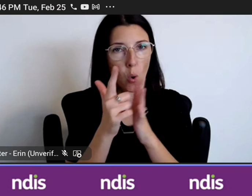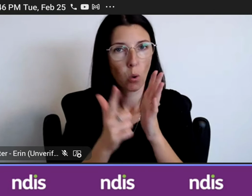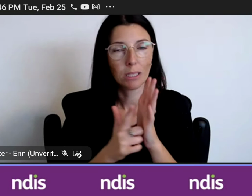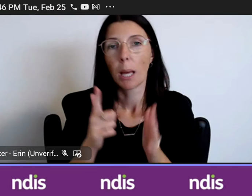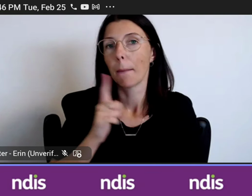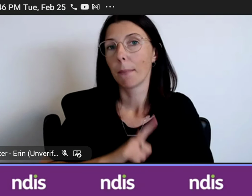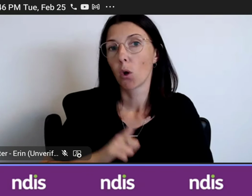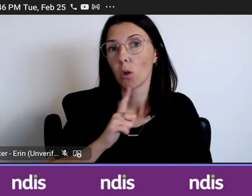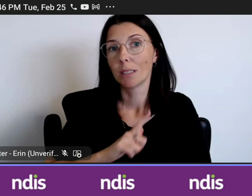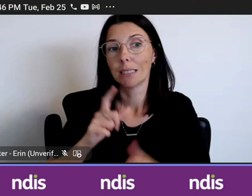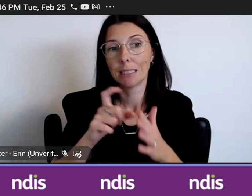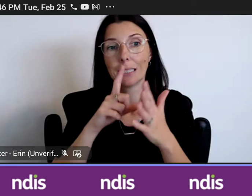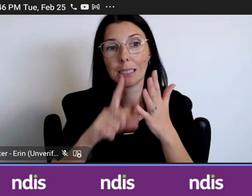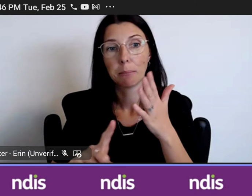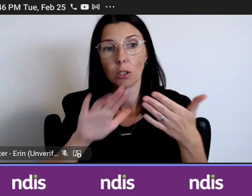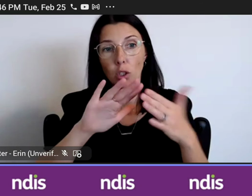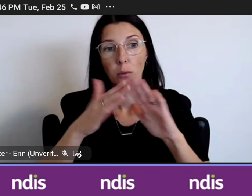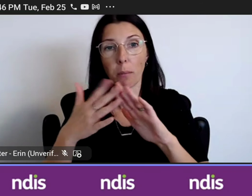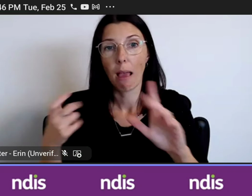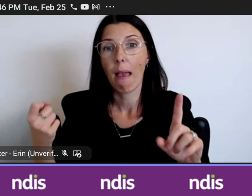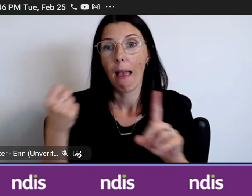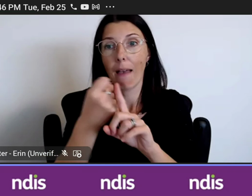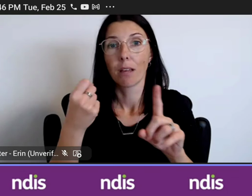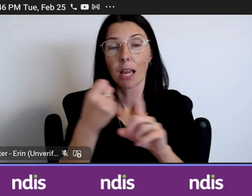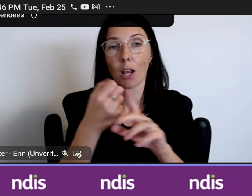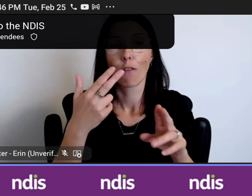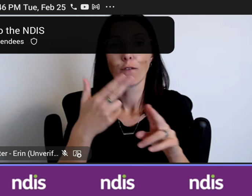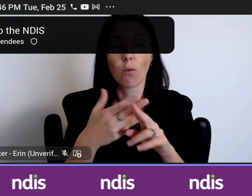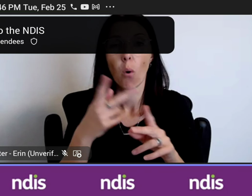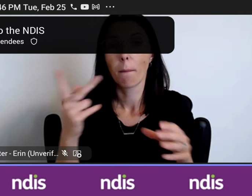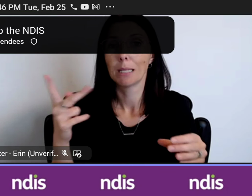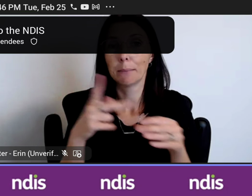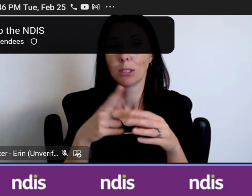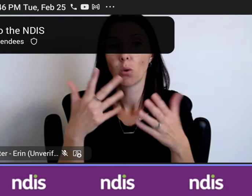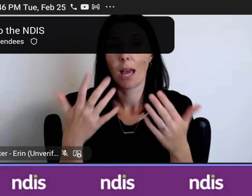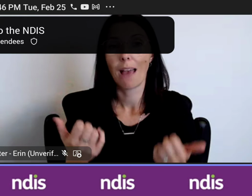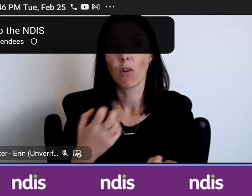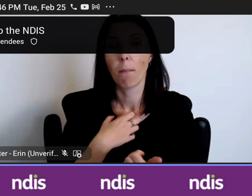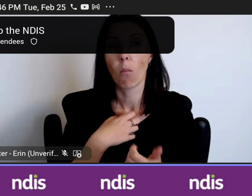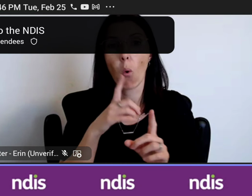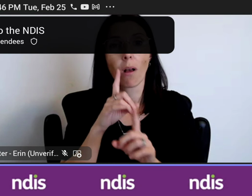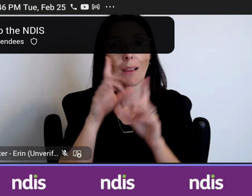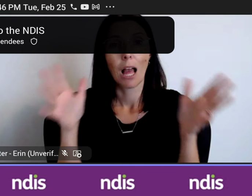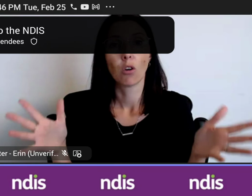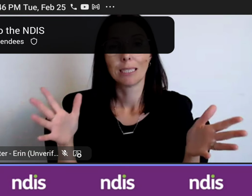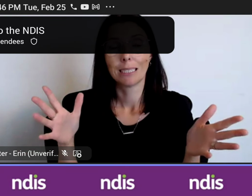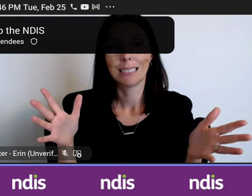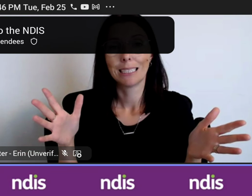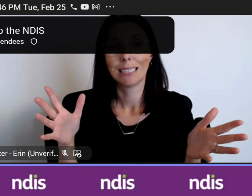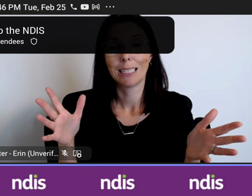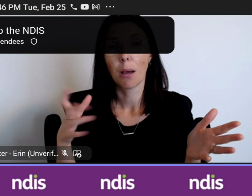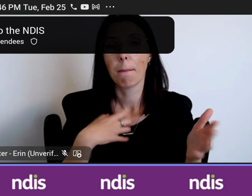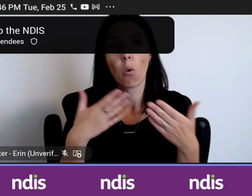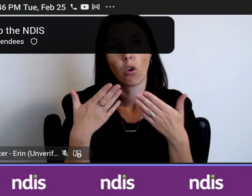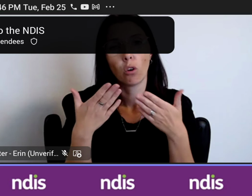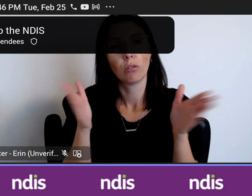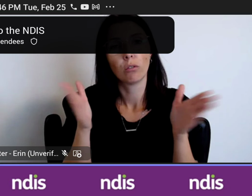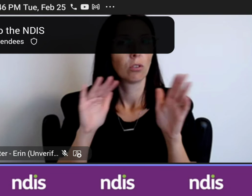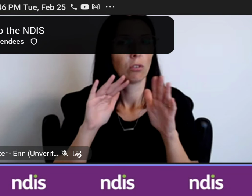community advocated for participants to have more clarity and transparency about the basis of